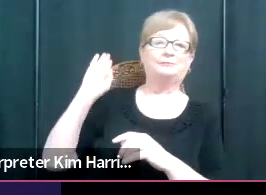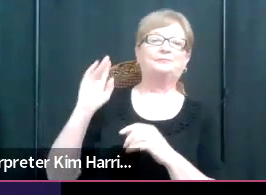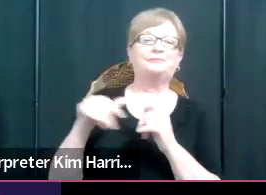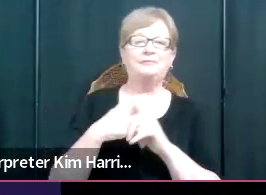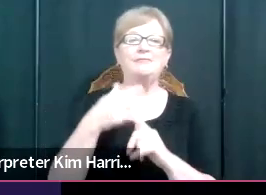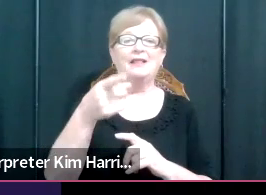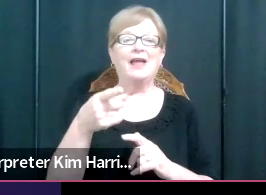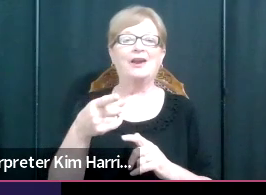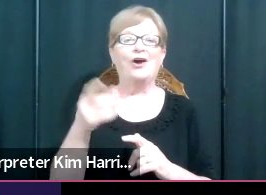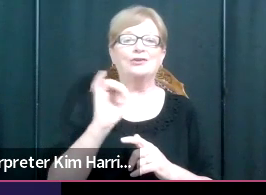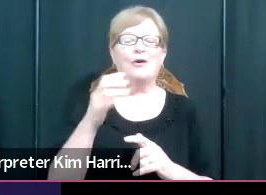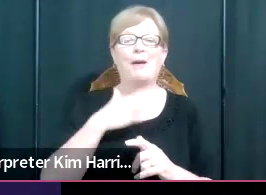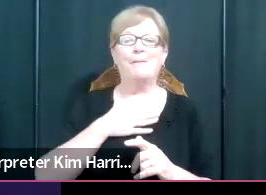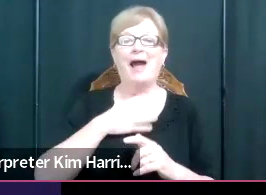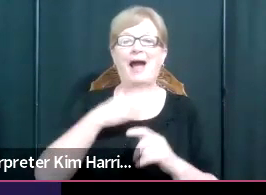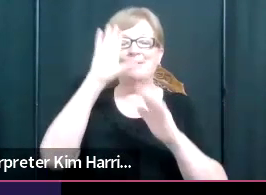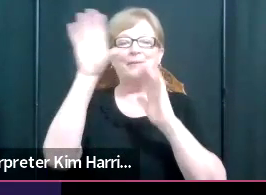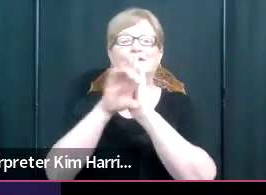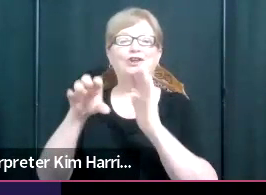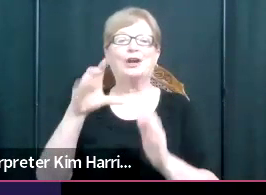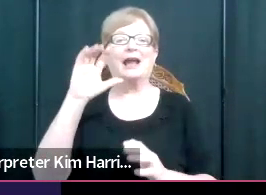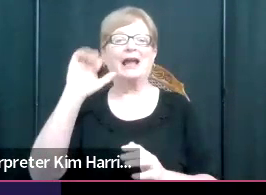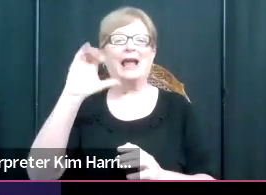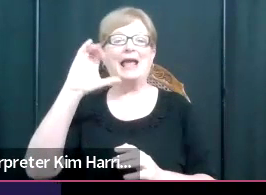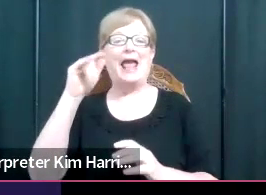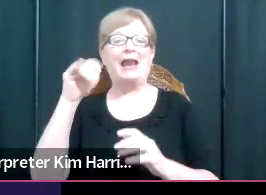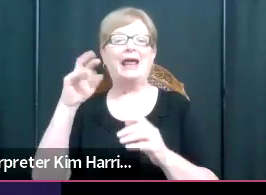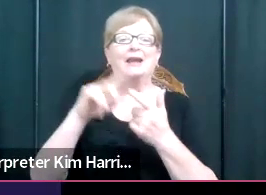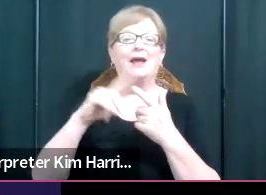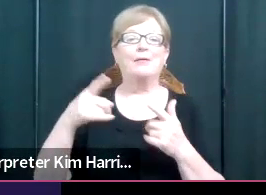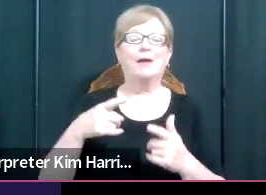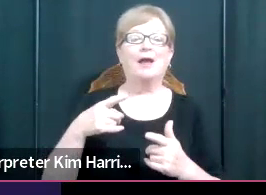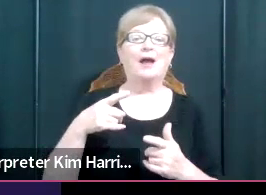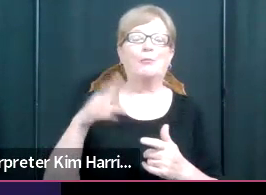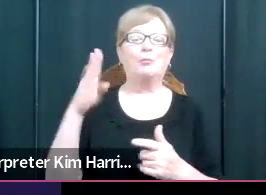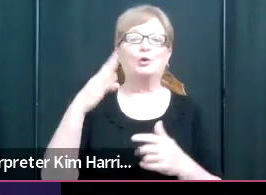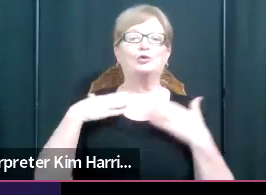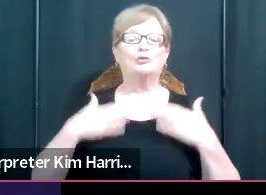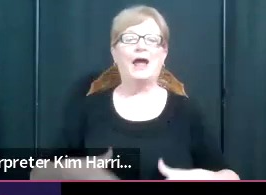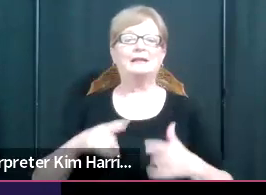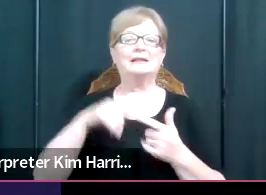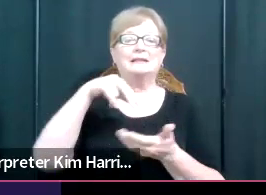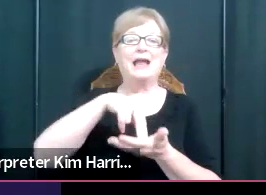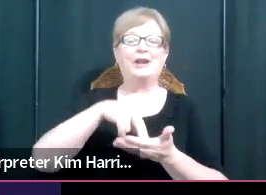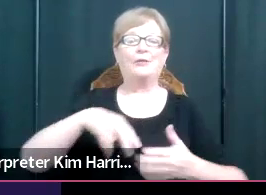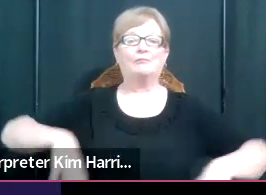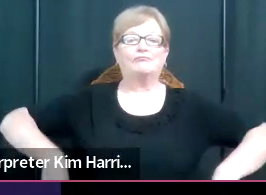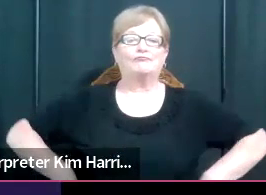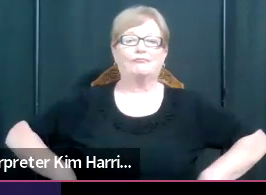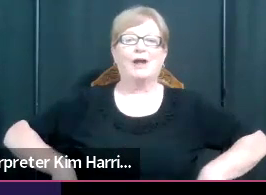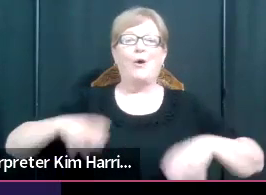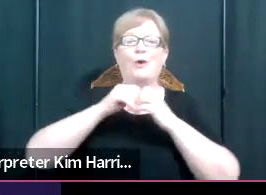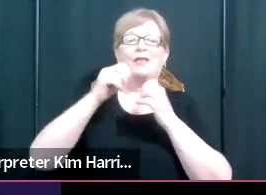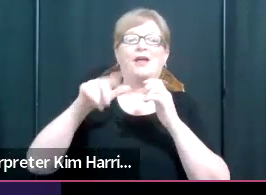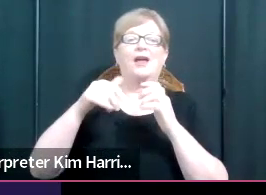And in my photo, I'm wearing a blue dress and standing with my hands on my hips in front of a pine tree. And I have long